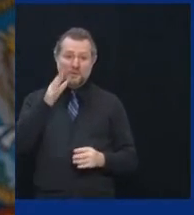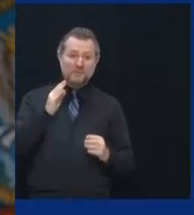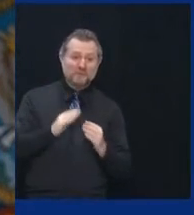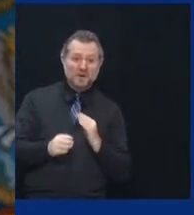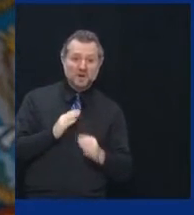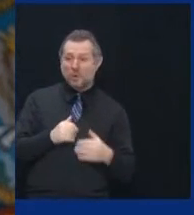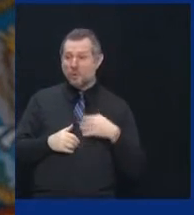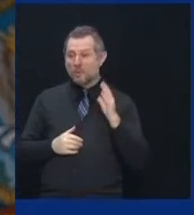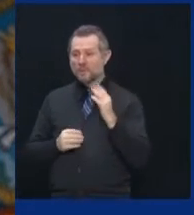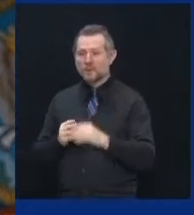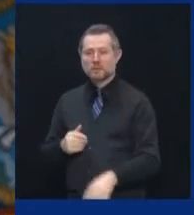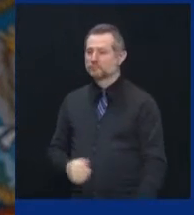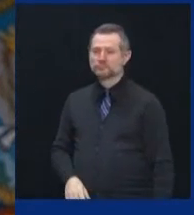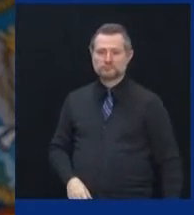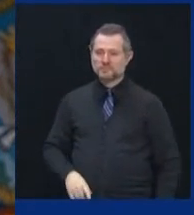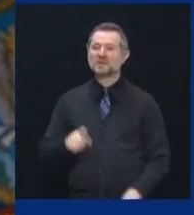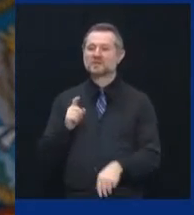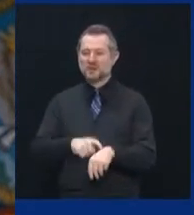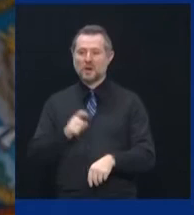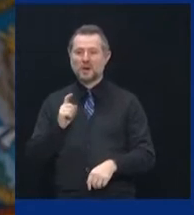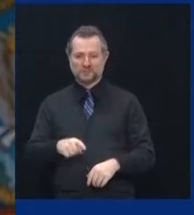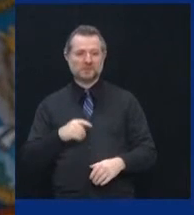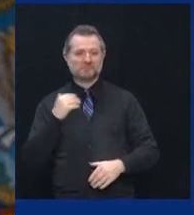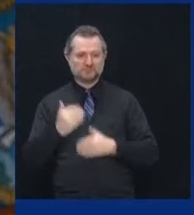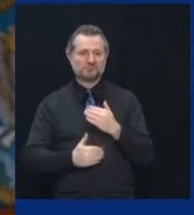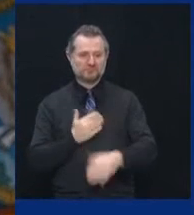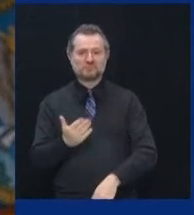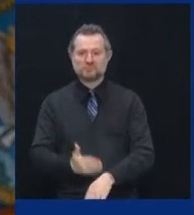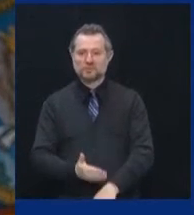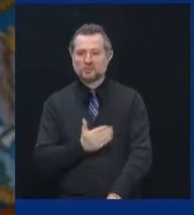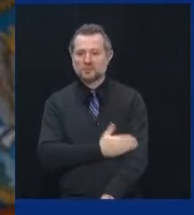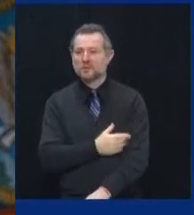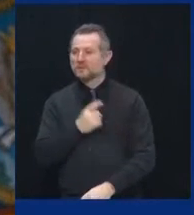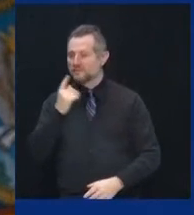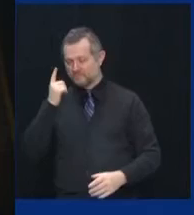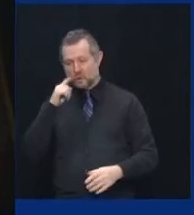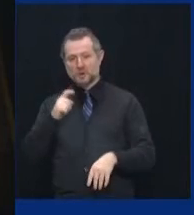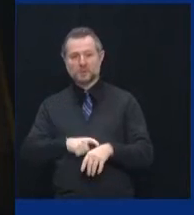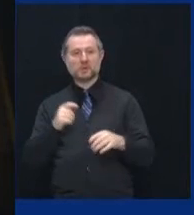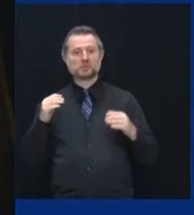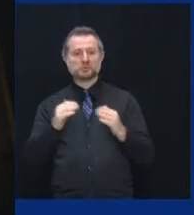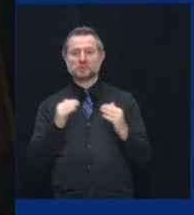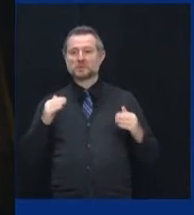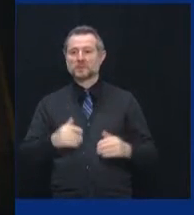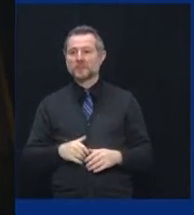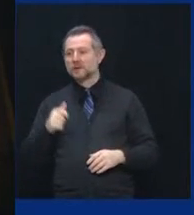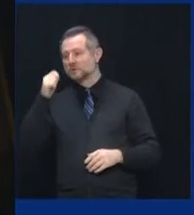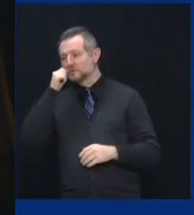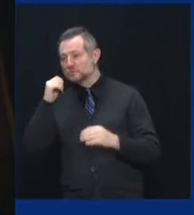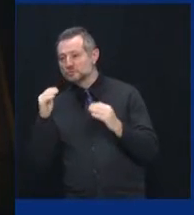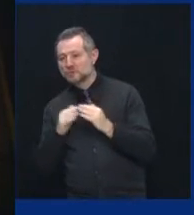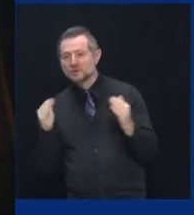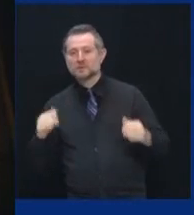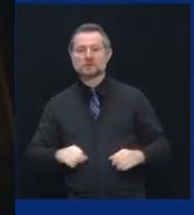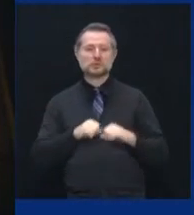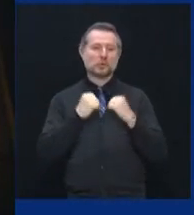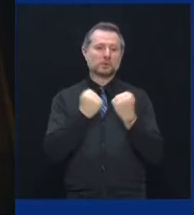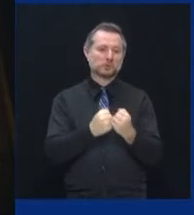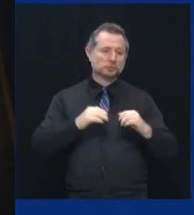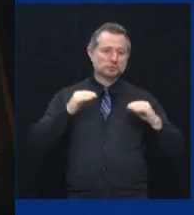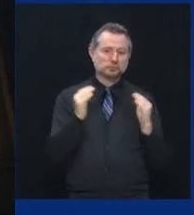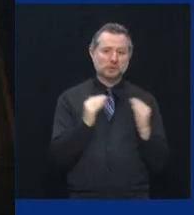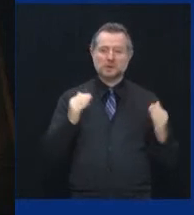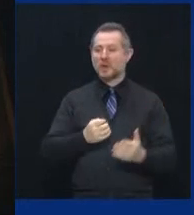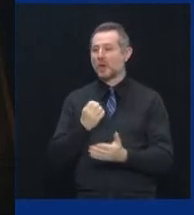solution. Doing justice is the solution. True justice, racial justice, social justice, economic